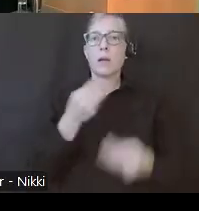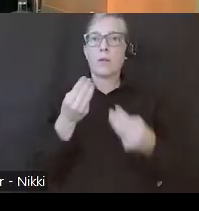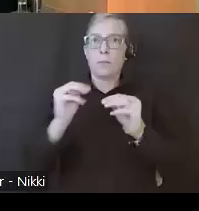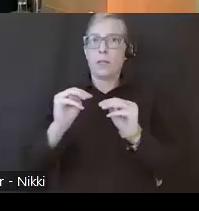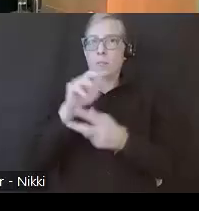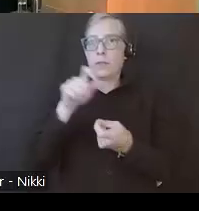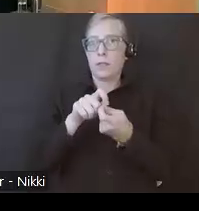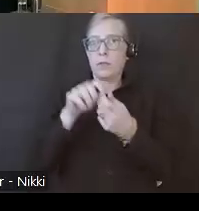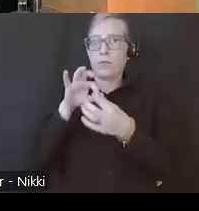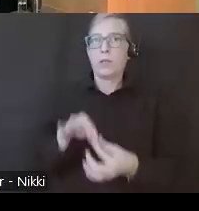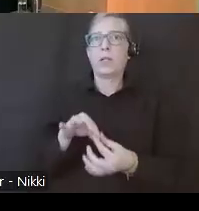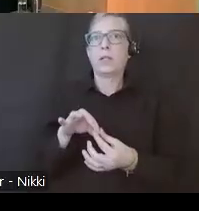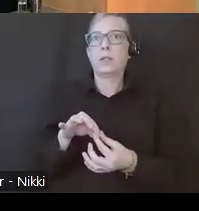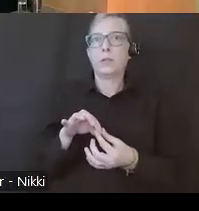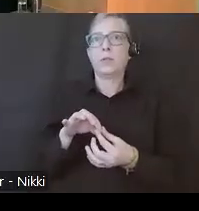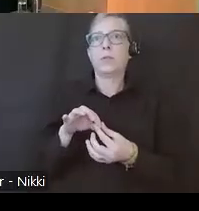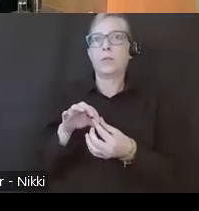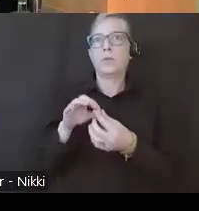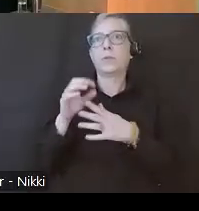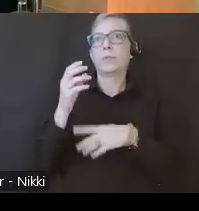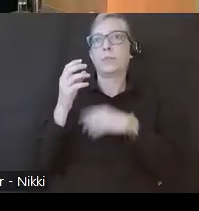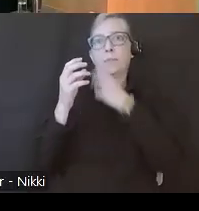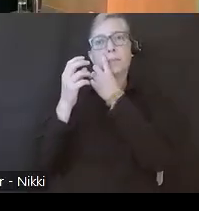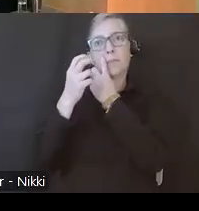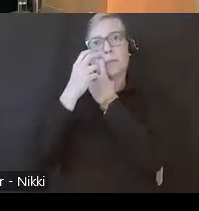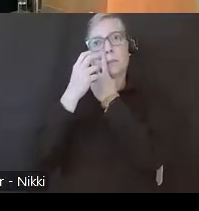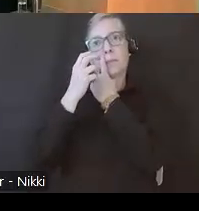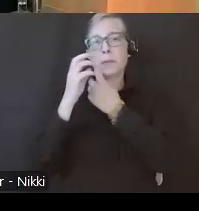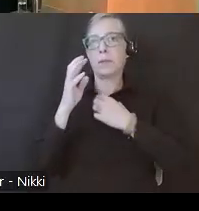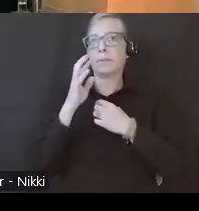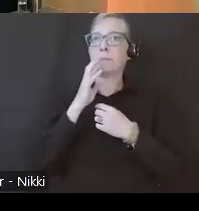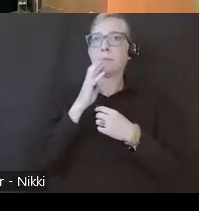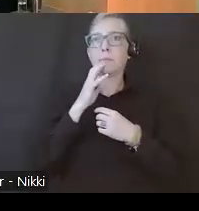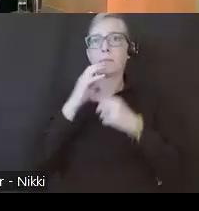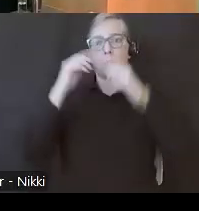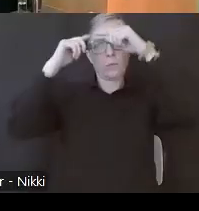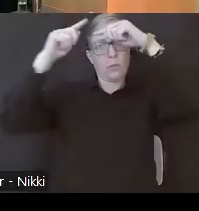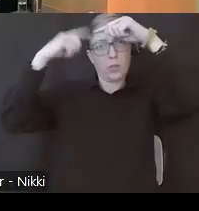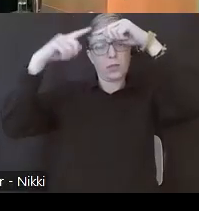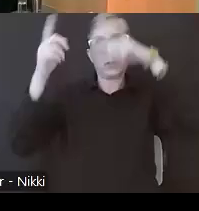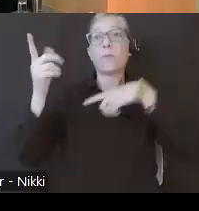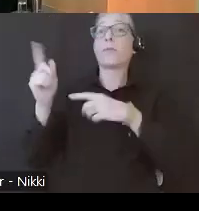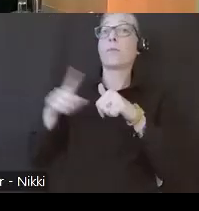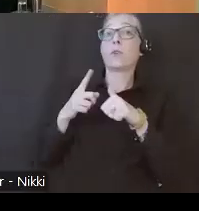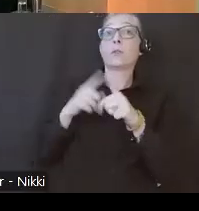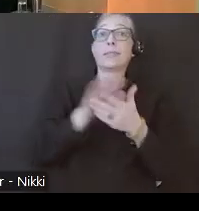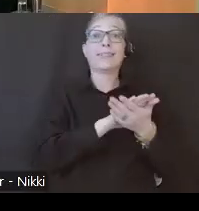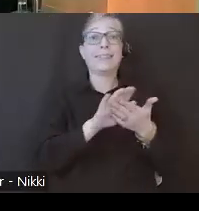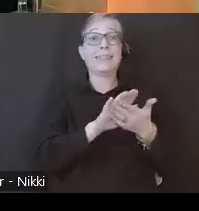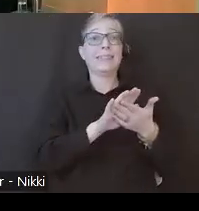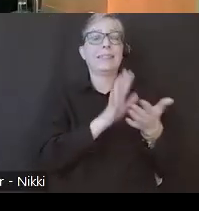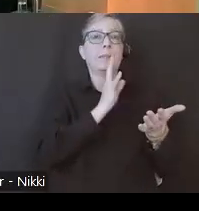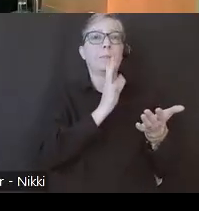we're using two tasks that I'm going to tell you about today. The first is a clean speech task. Subjects listen to